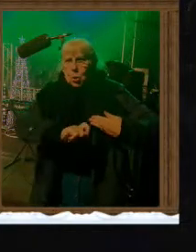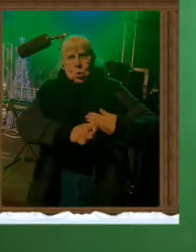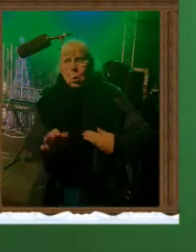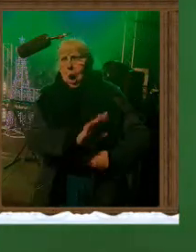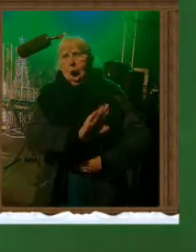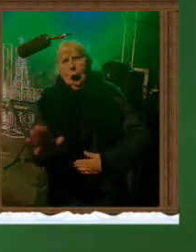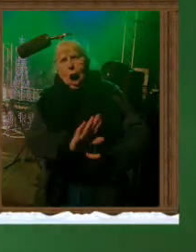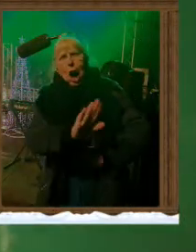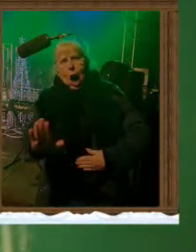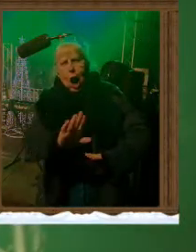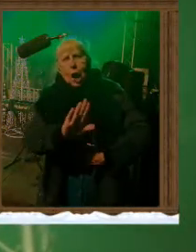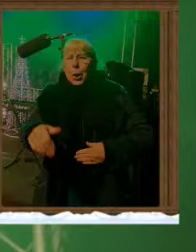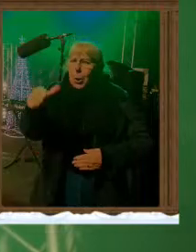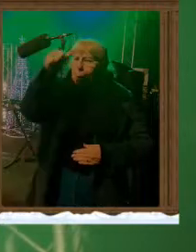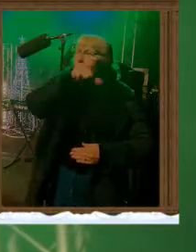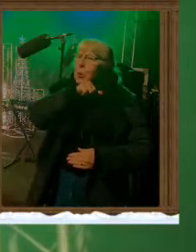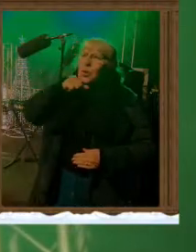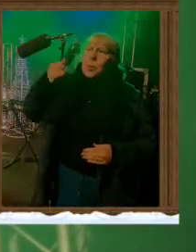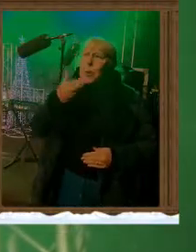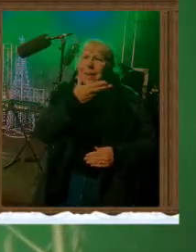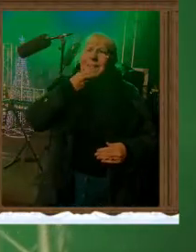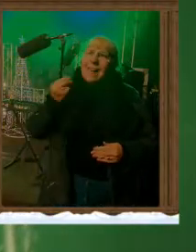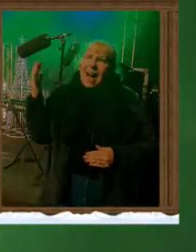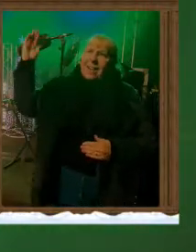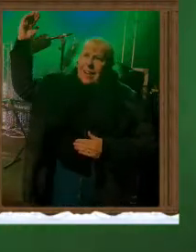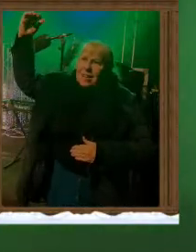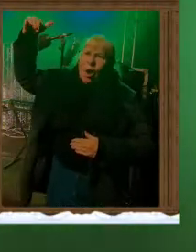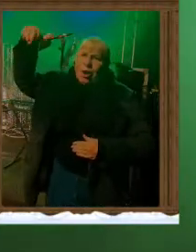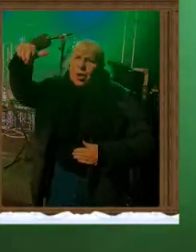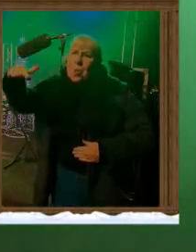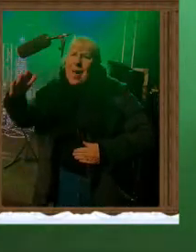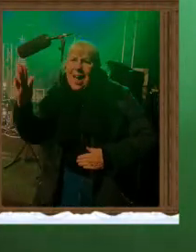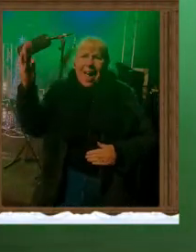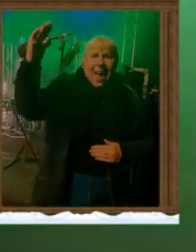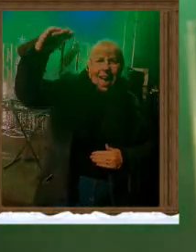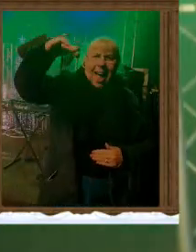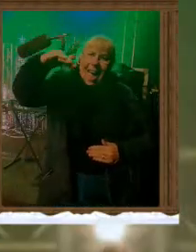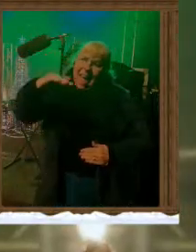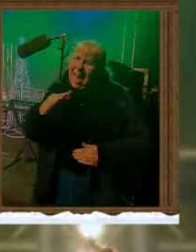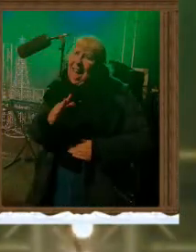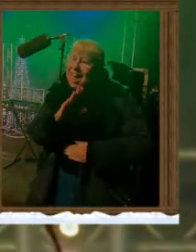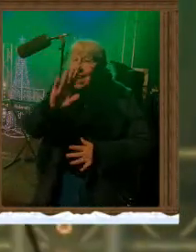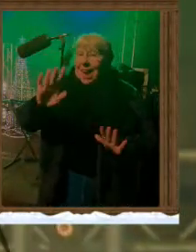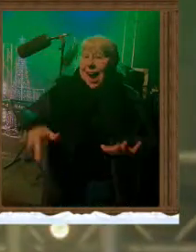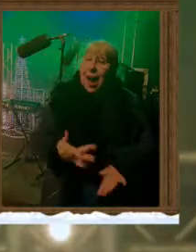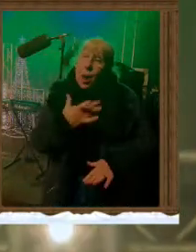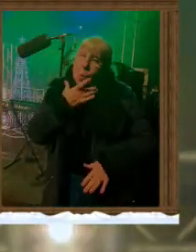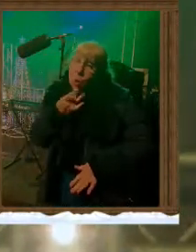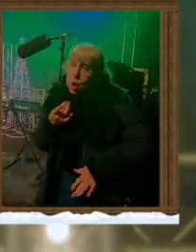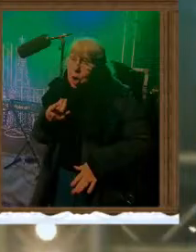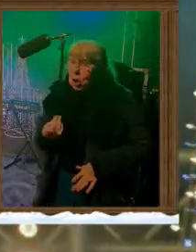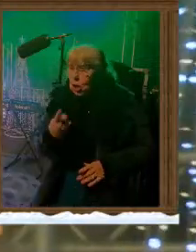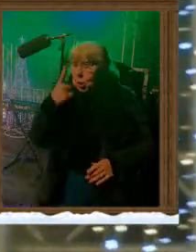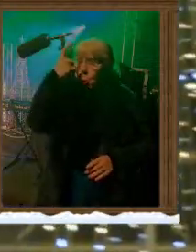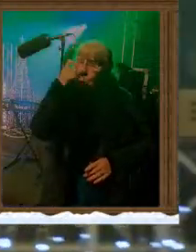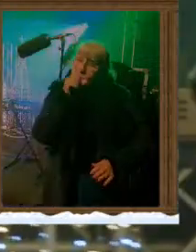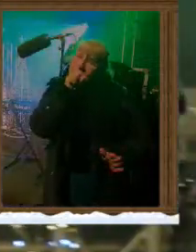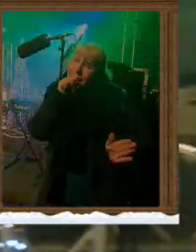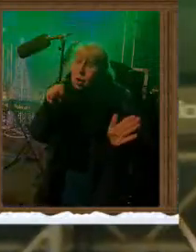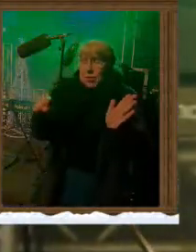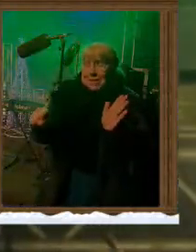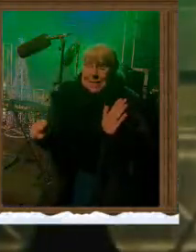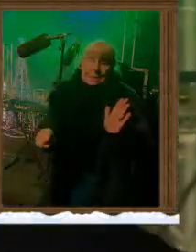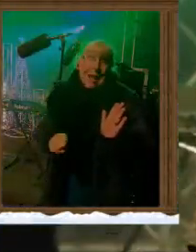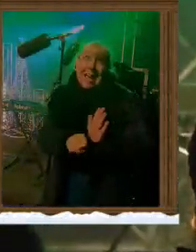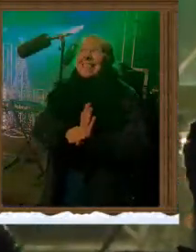the doors, you know that sweet Santa Claus is on the way. Well, I wish it could